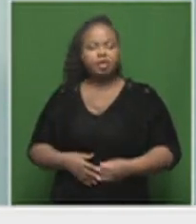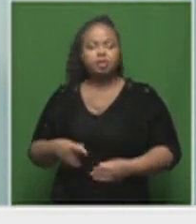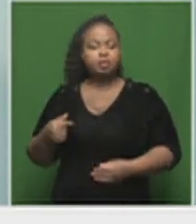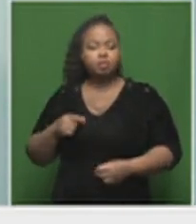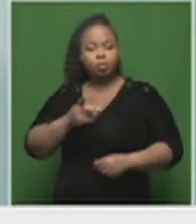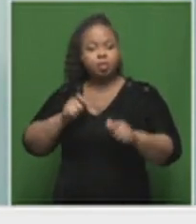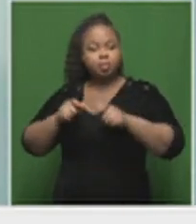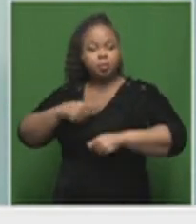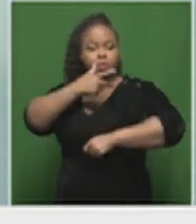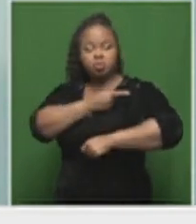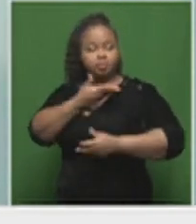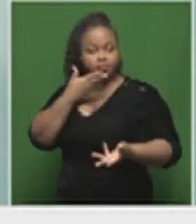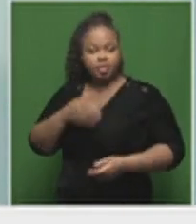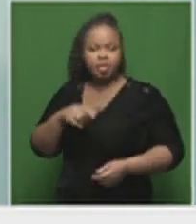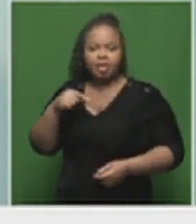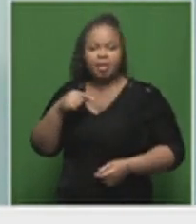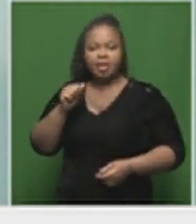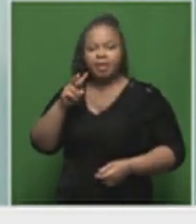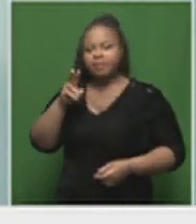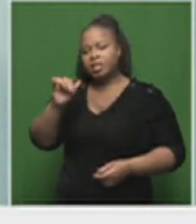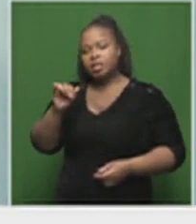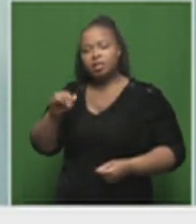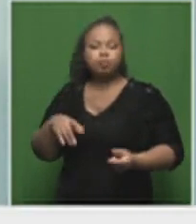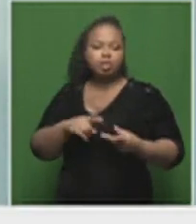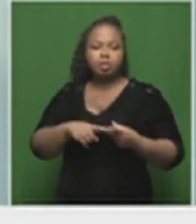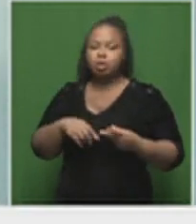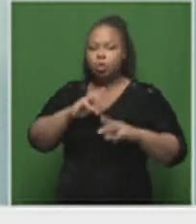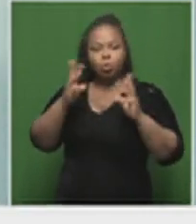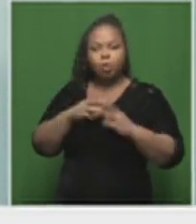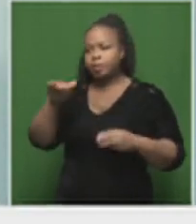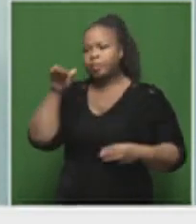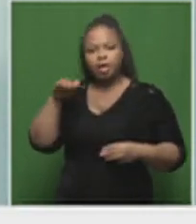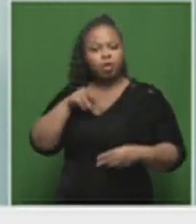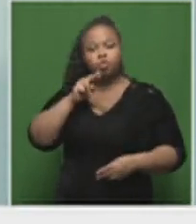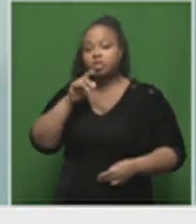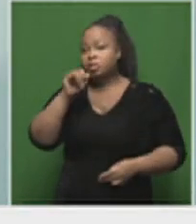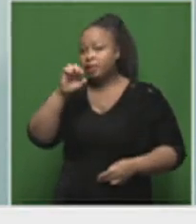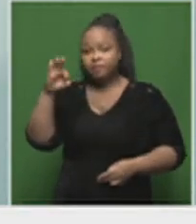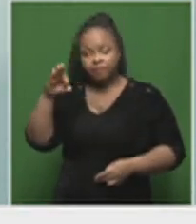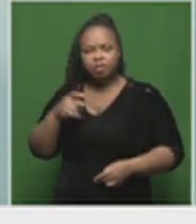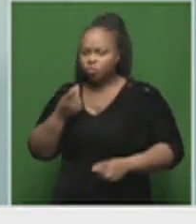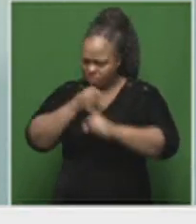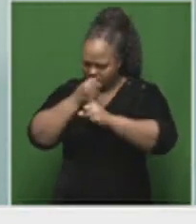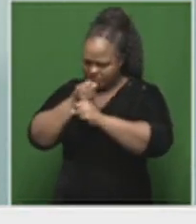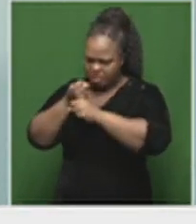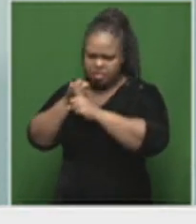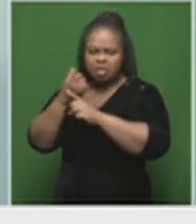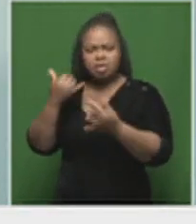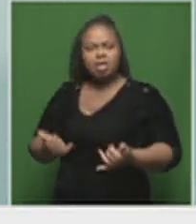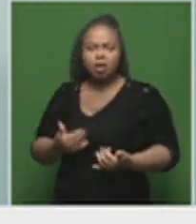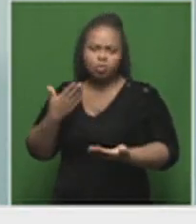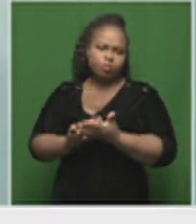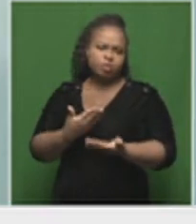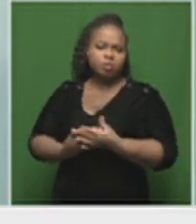populations. WHO, Gavi, World Bank, UNICEF, everybody, we are advocating at the highest level